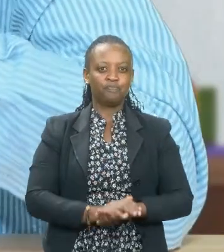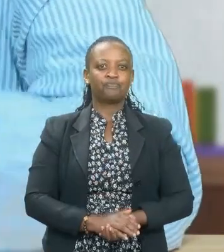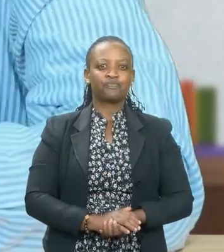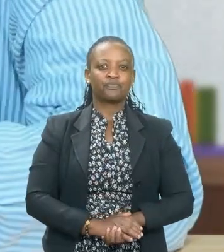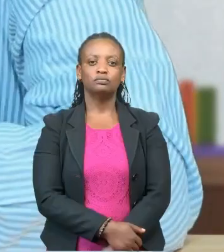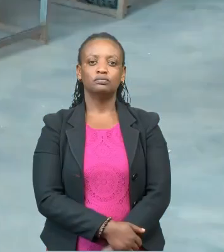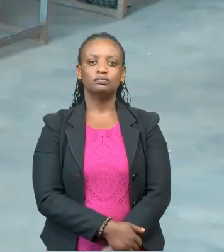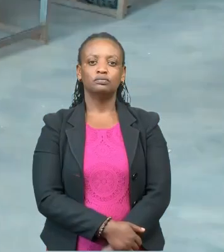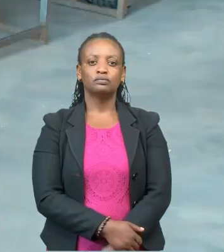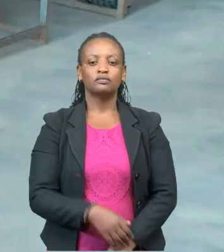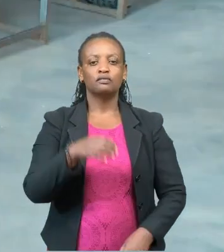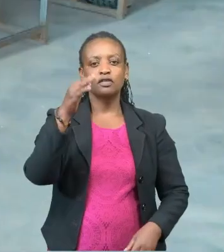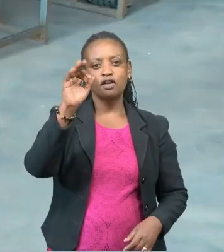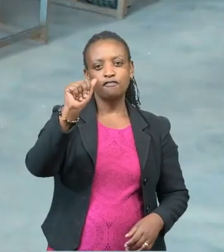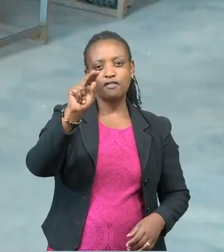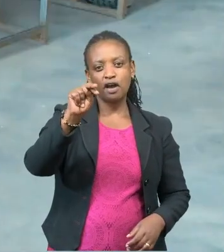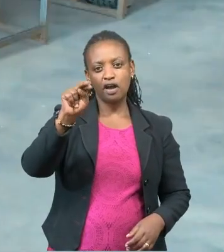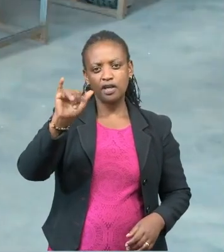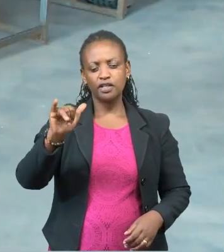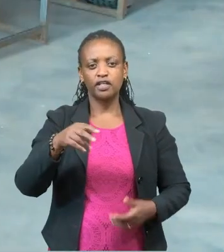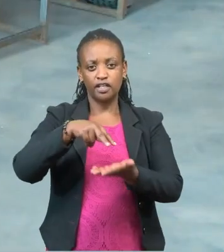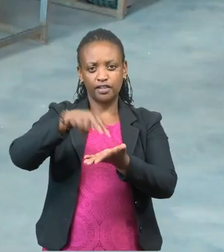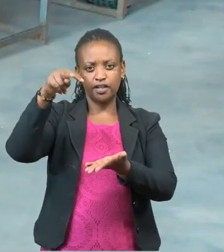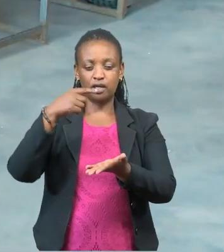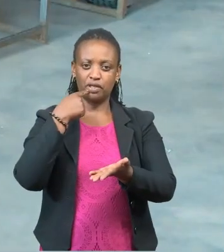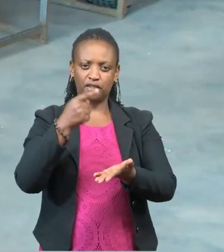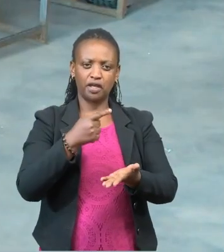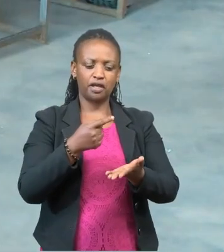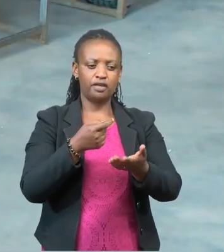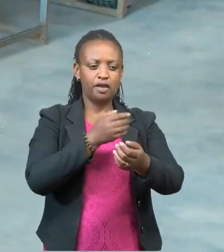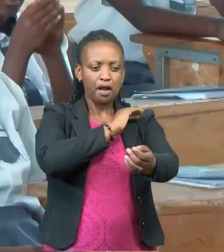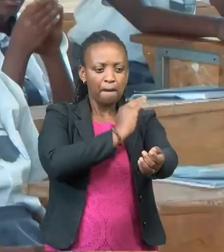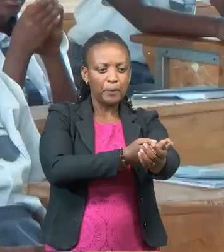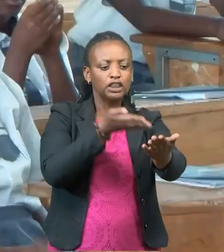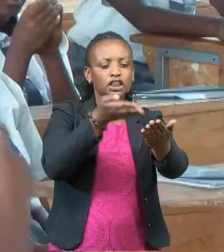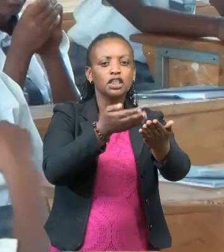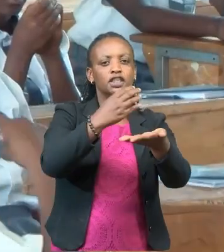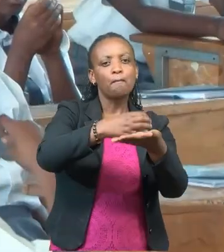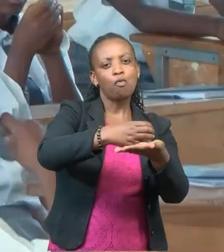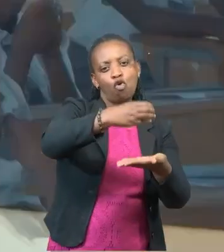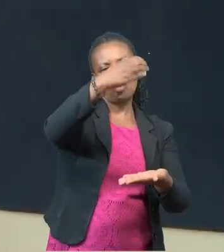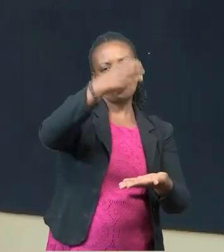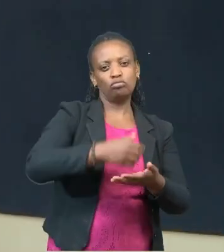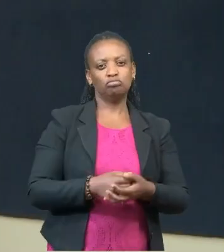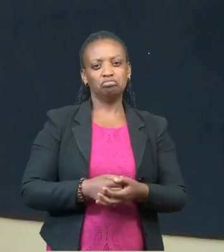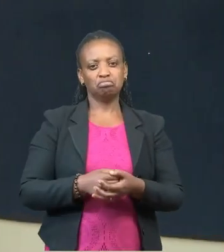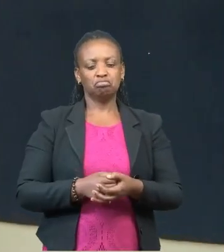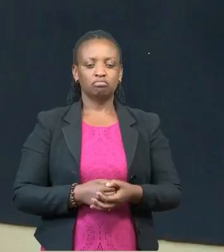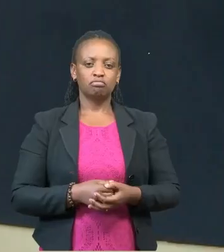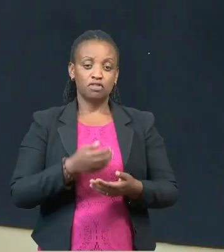inclusive classroom. Fanny, stand up and tell us the capacity of that bottle.